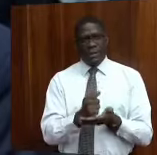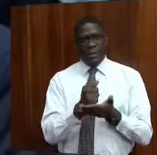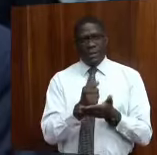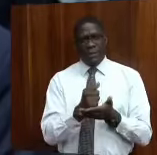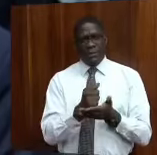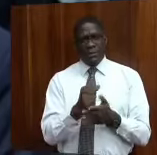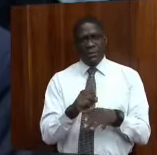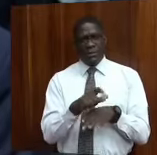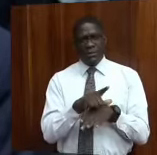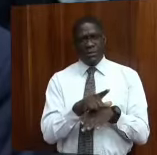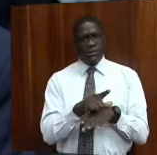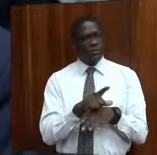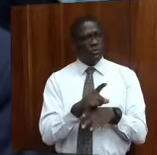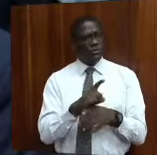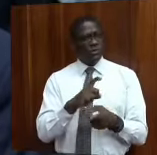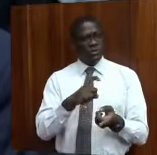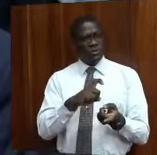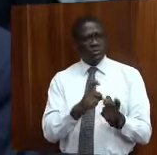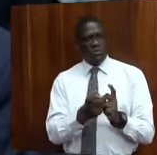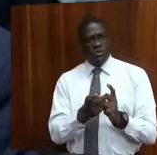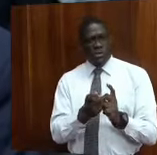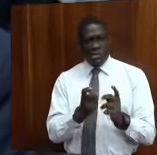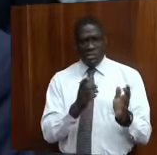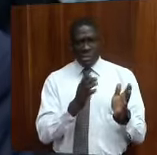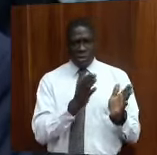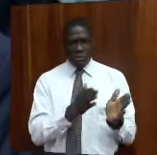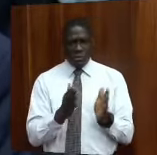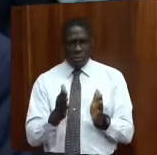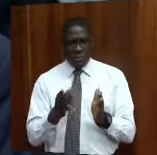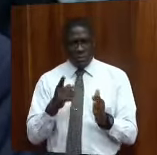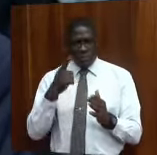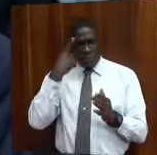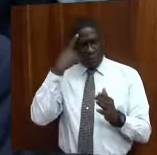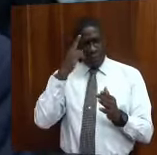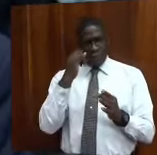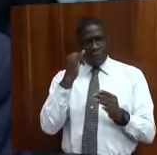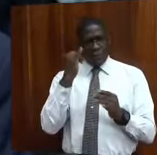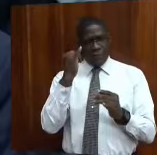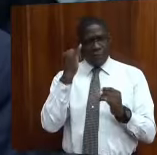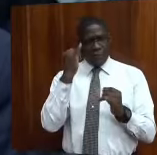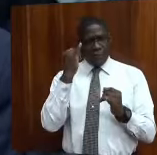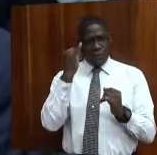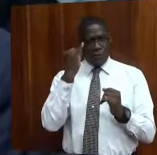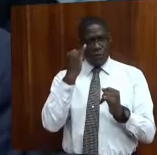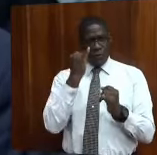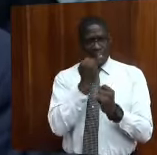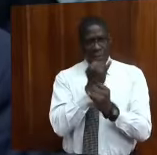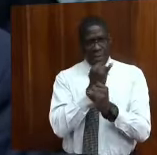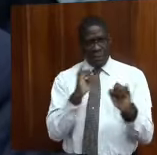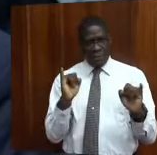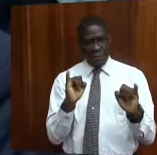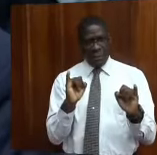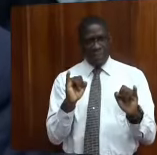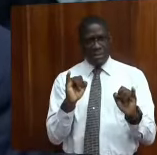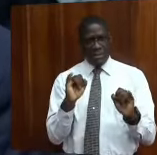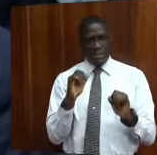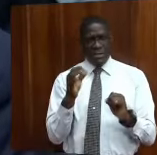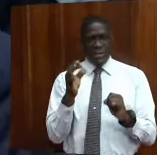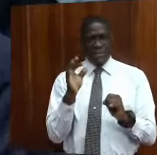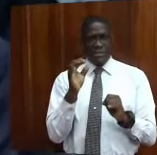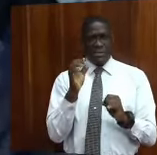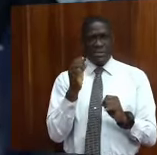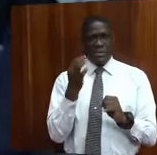the popular labor nationalistic movement, and for the struggle of universal adult suffrage in 1951, we took